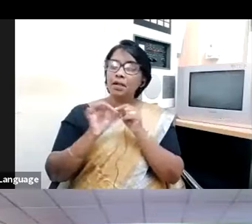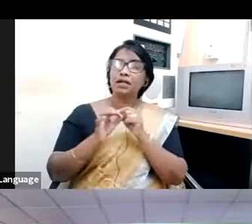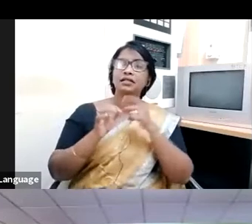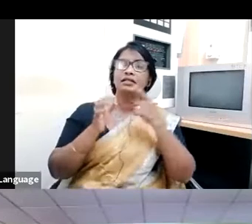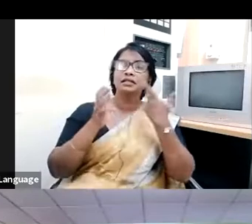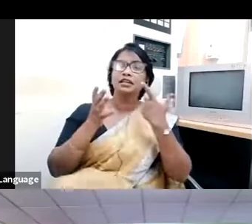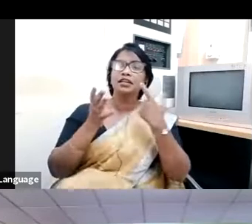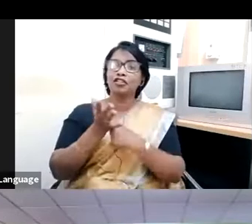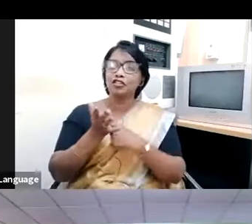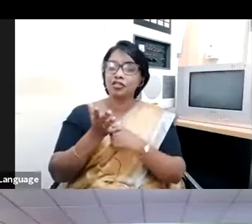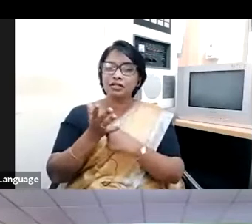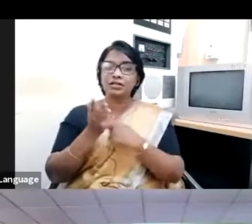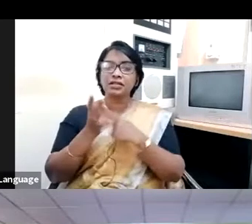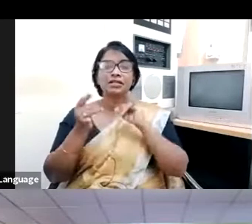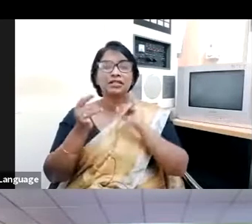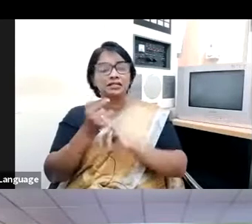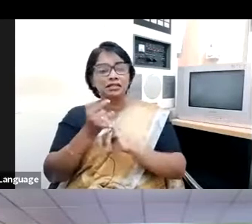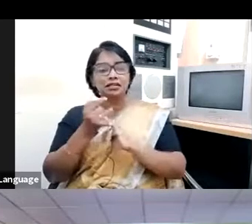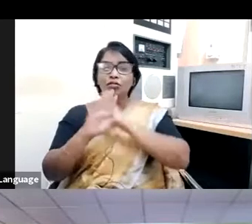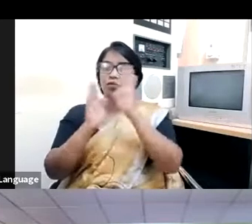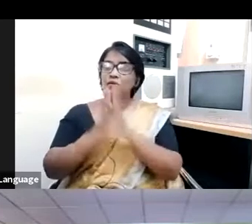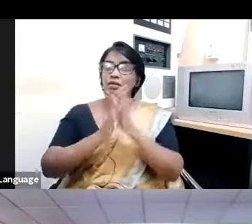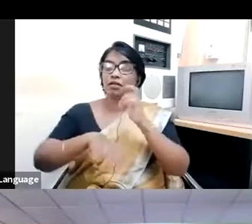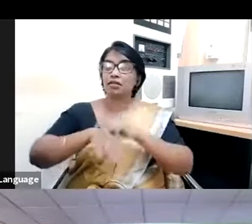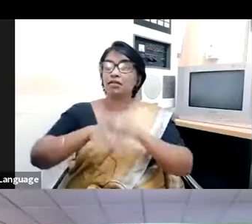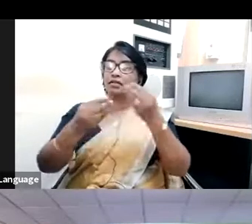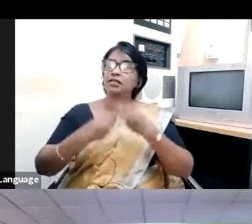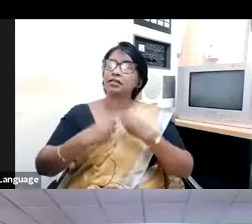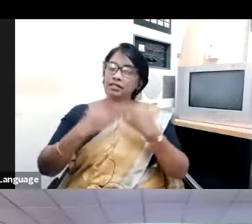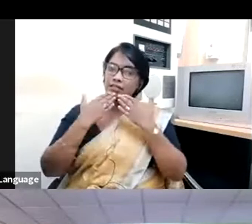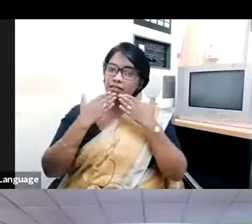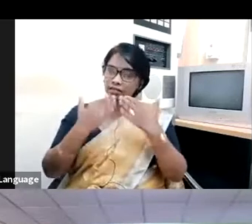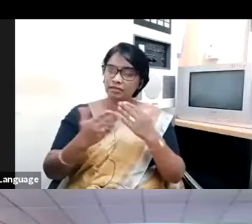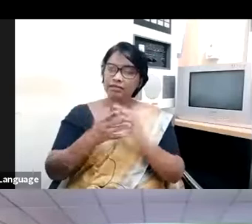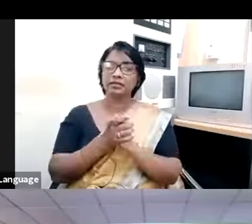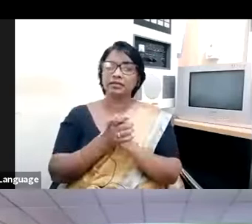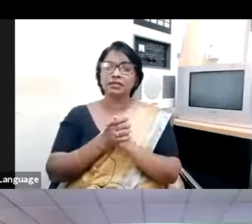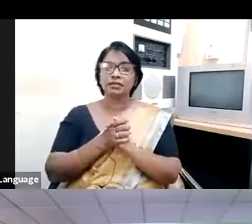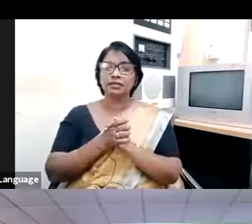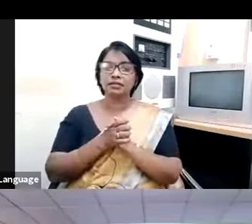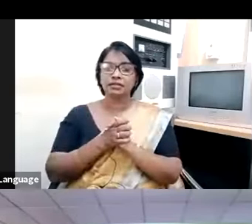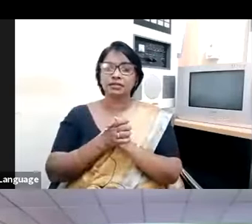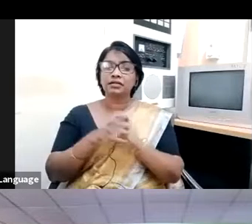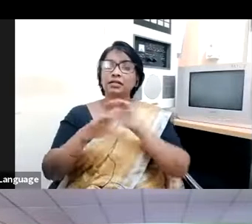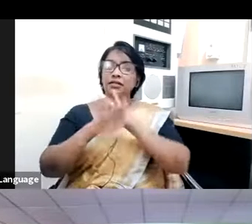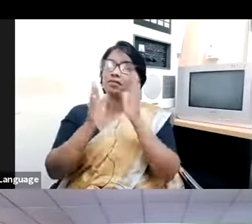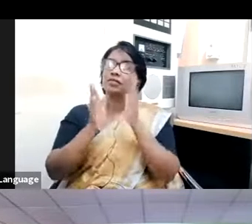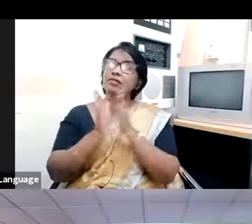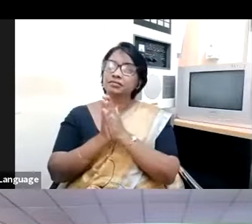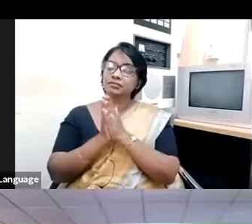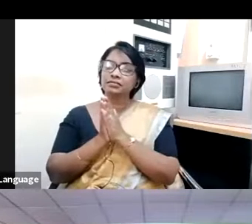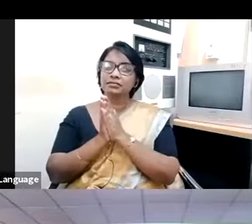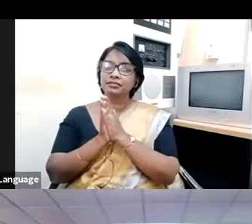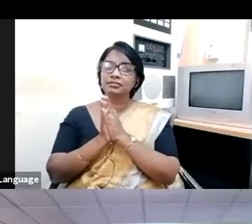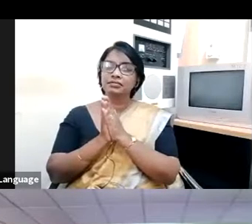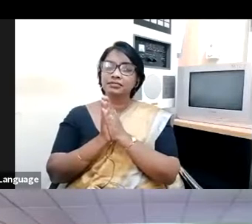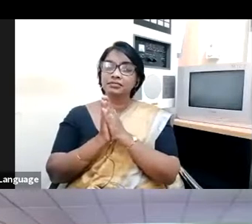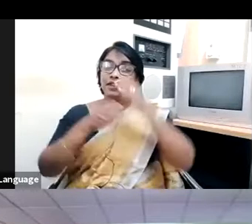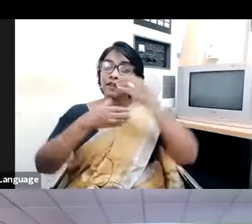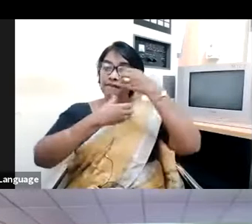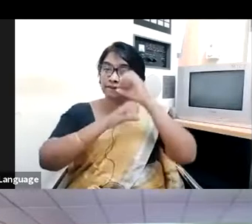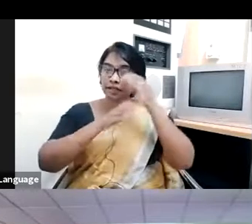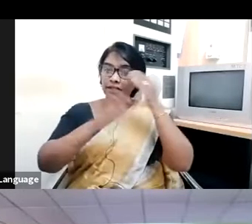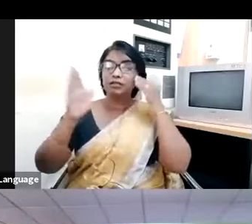off your valuable time. And I'm thrilled to see that we have science-led leadership in one of our